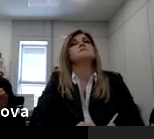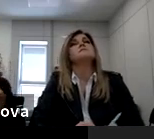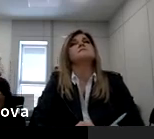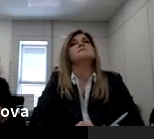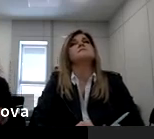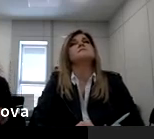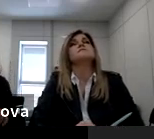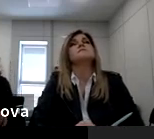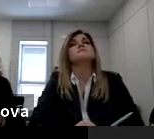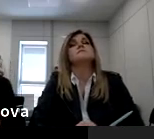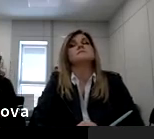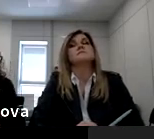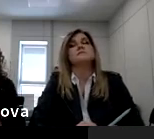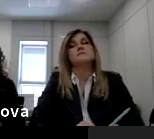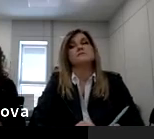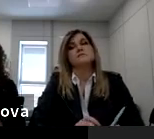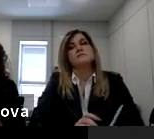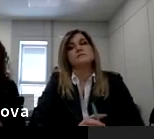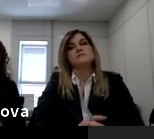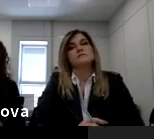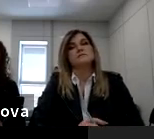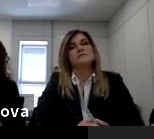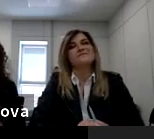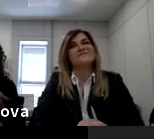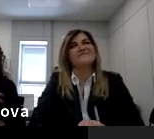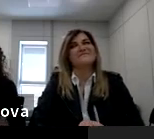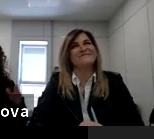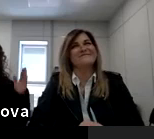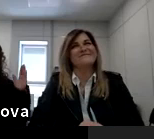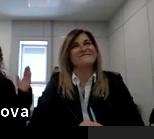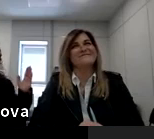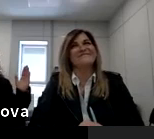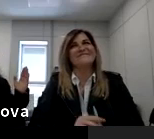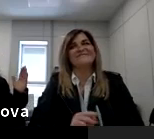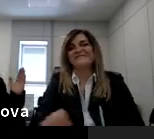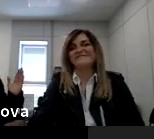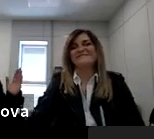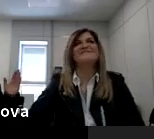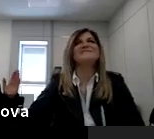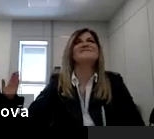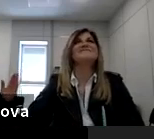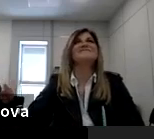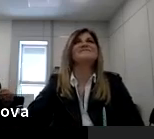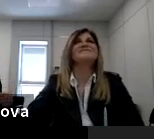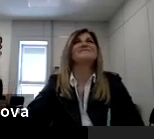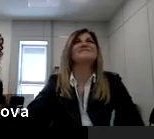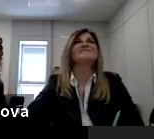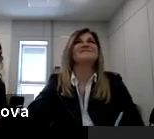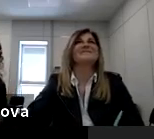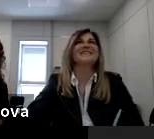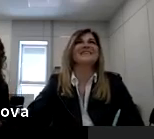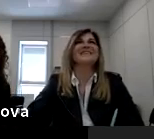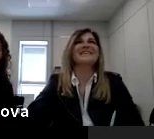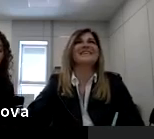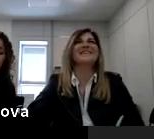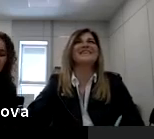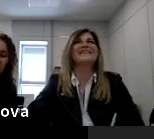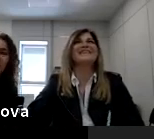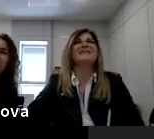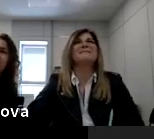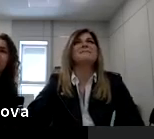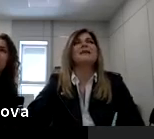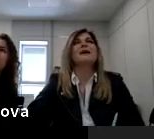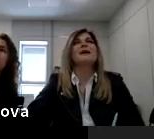it is there because think about all these huge amount of projects that are already have